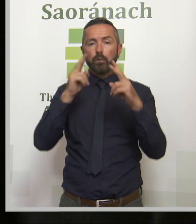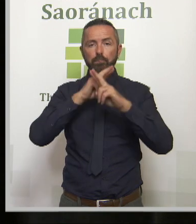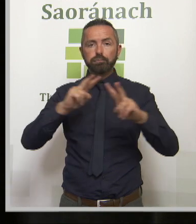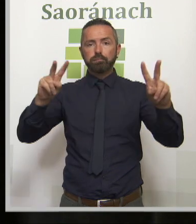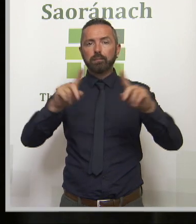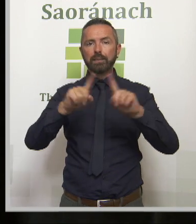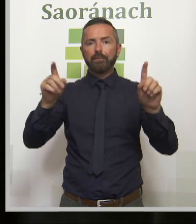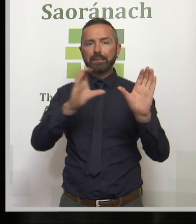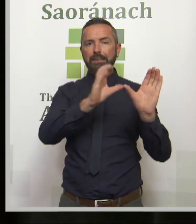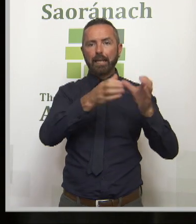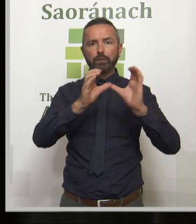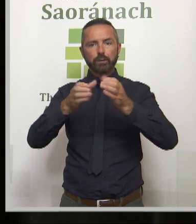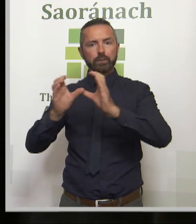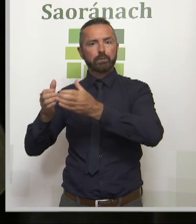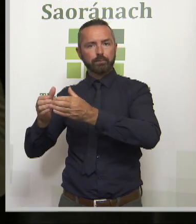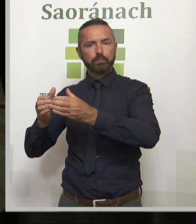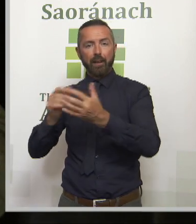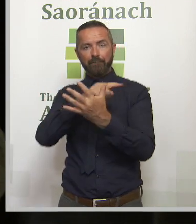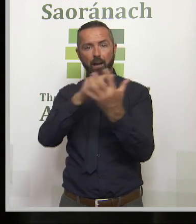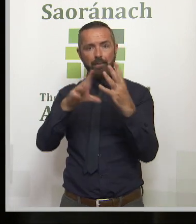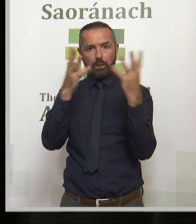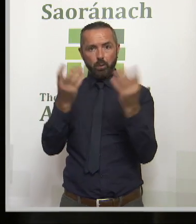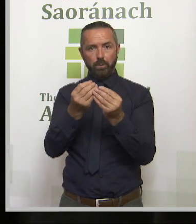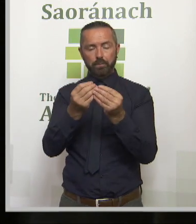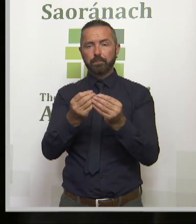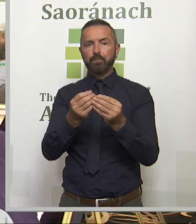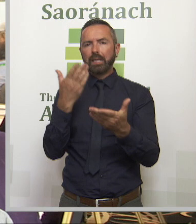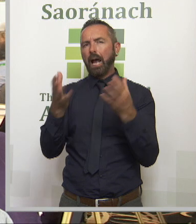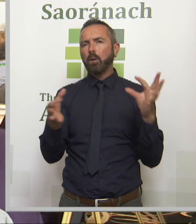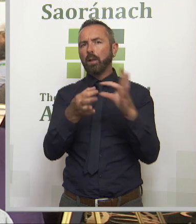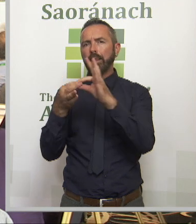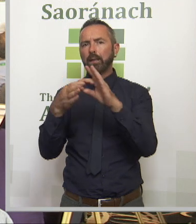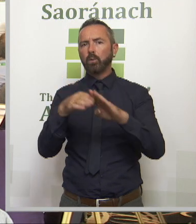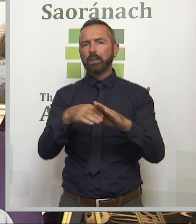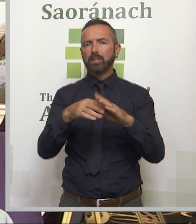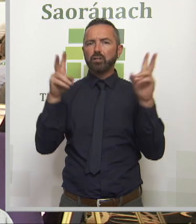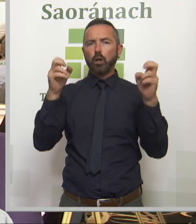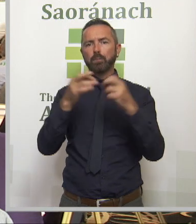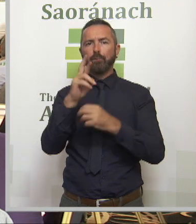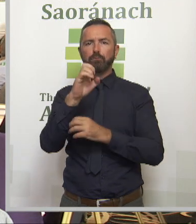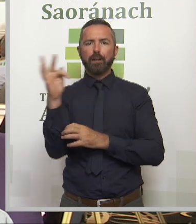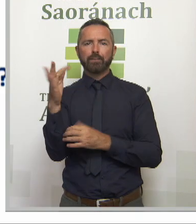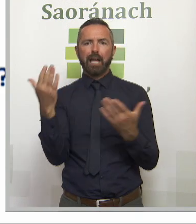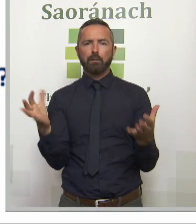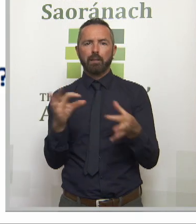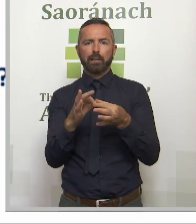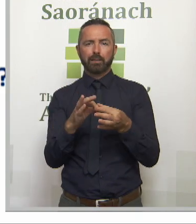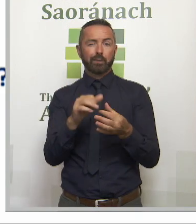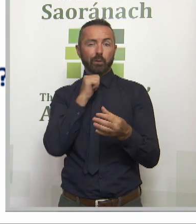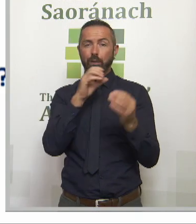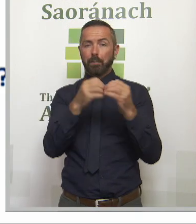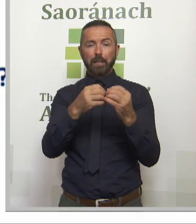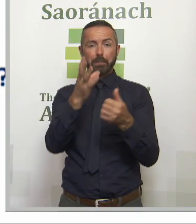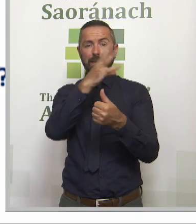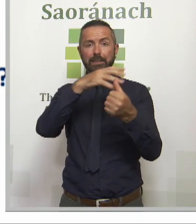different sectors. And how does that link with our terms of reference? It's not specifically spelt out in the terms of reference,